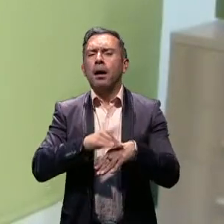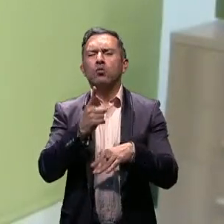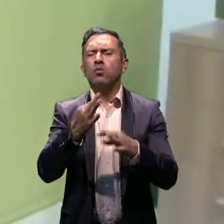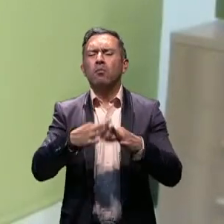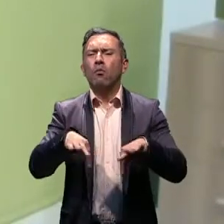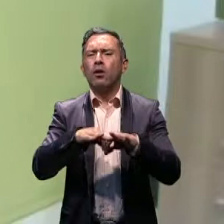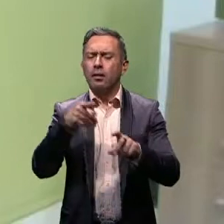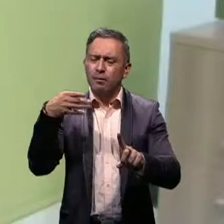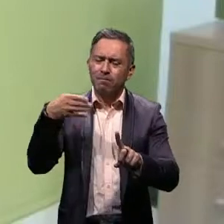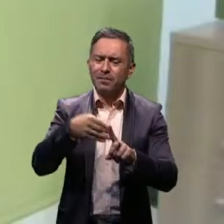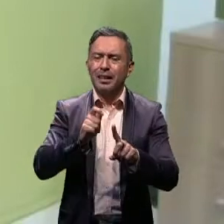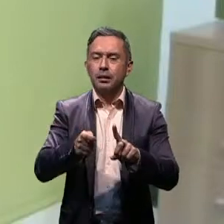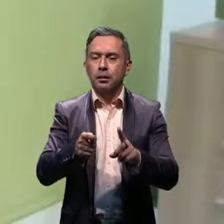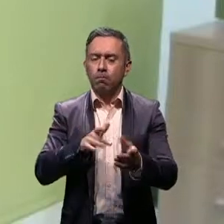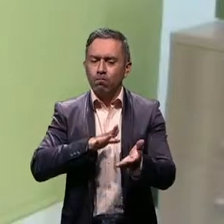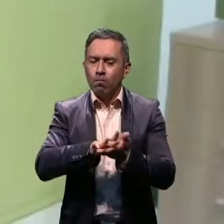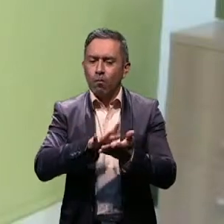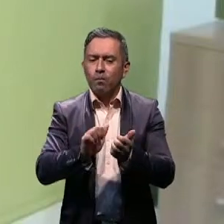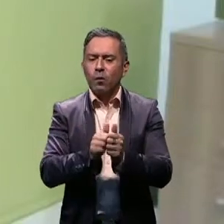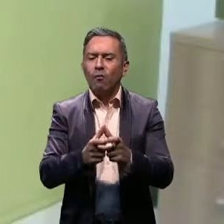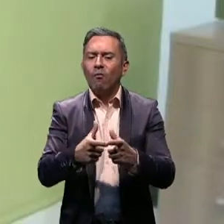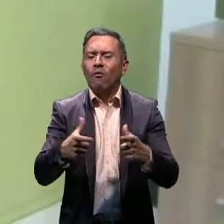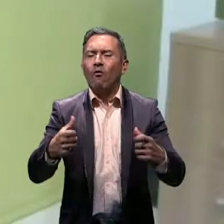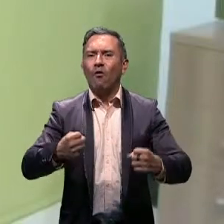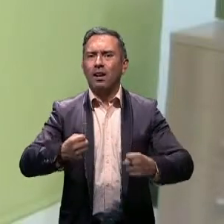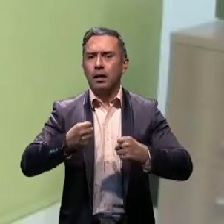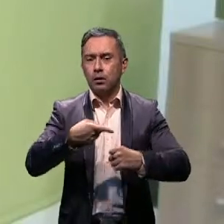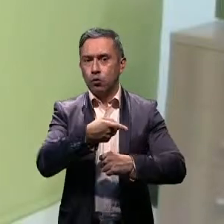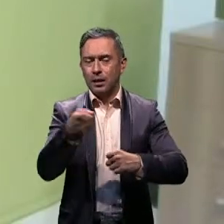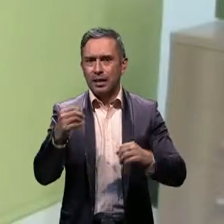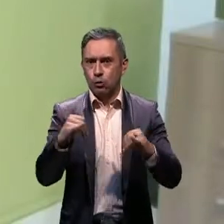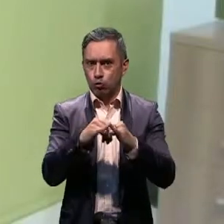work a lot and very hard in strengthening the